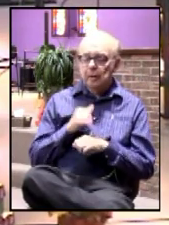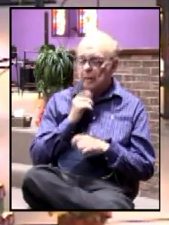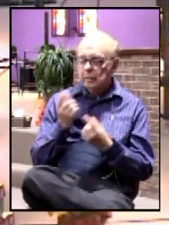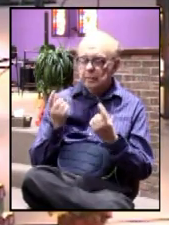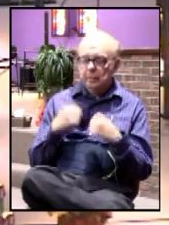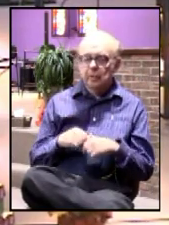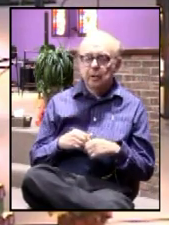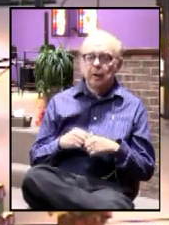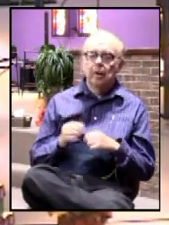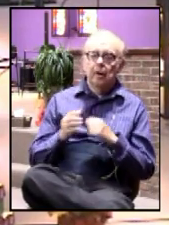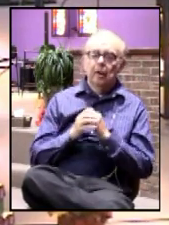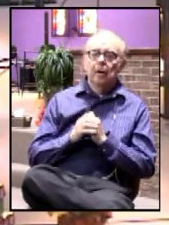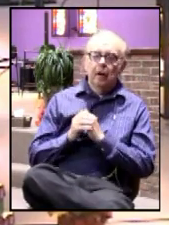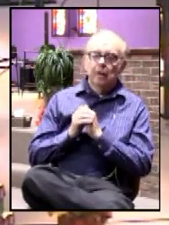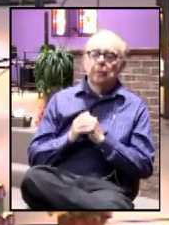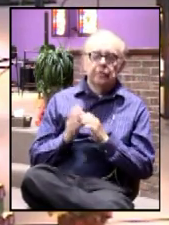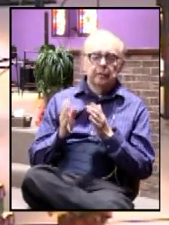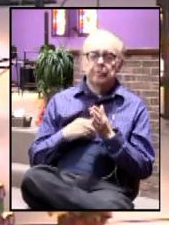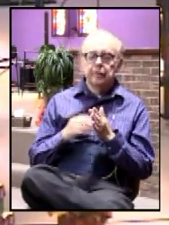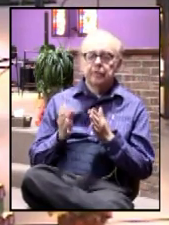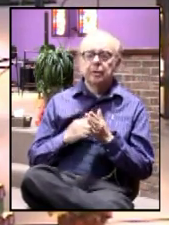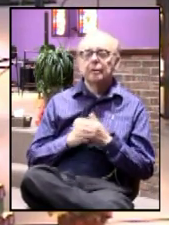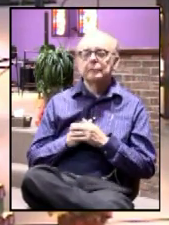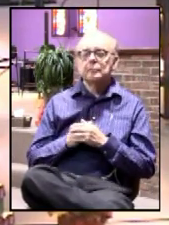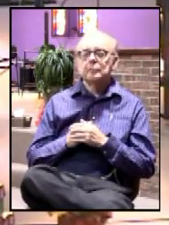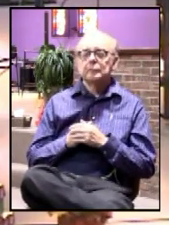We don't come to worship the music.